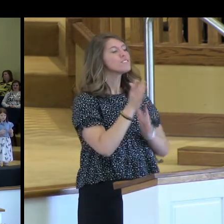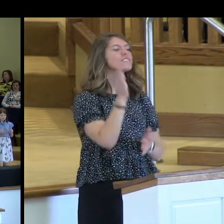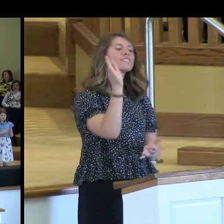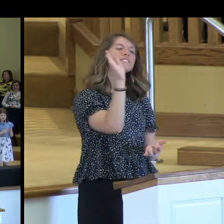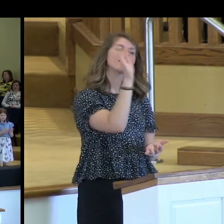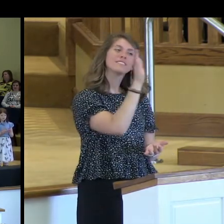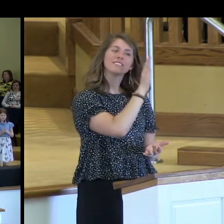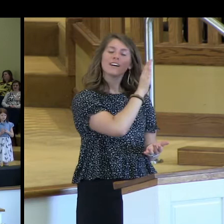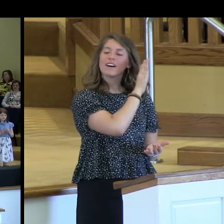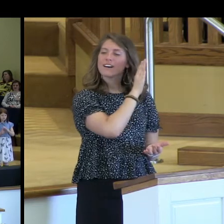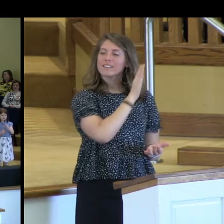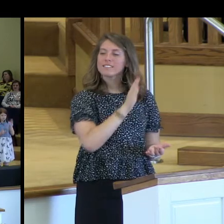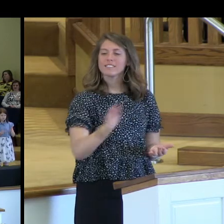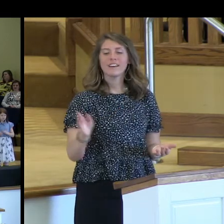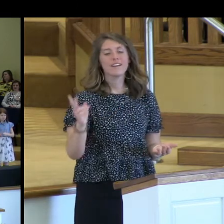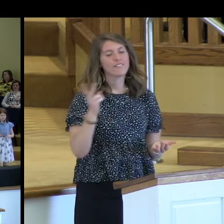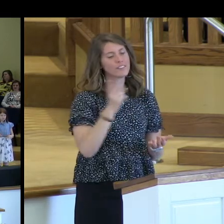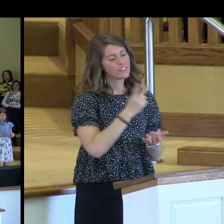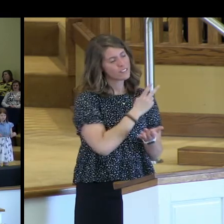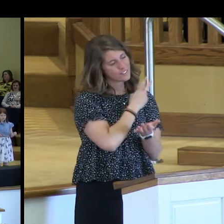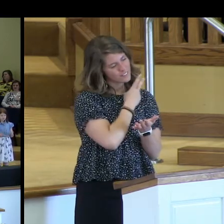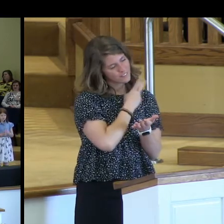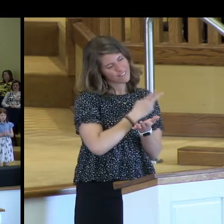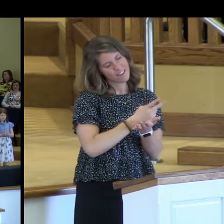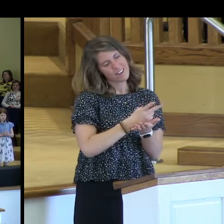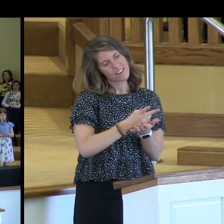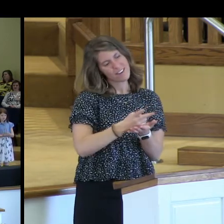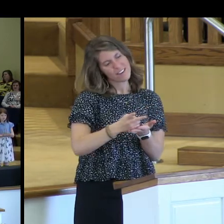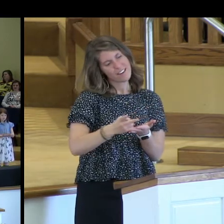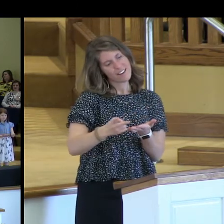because Jesus never